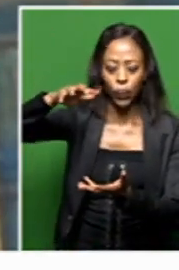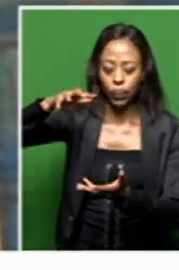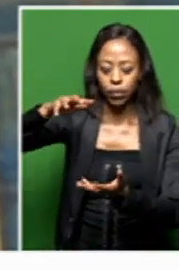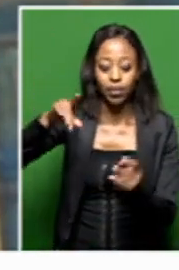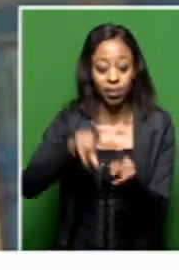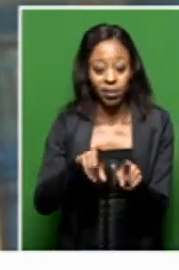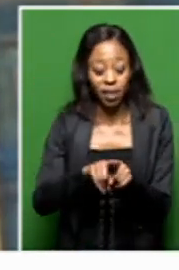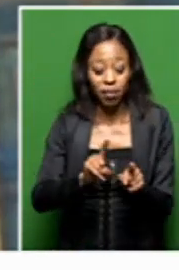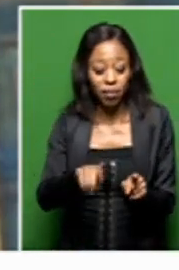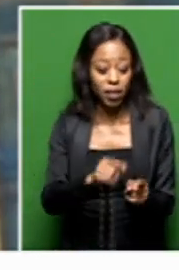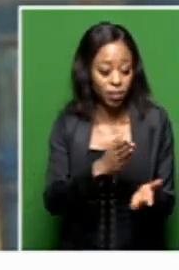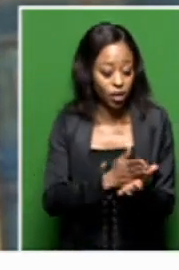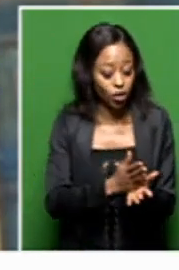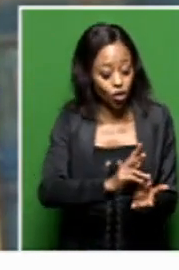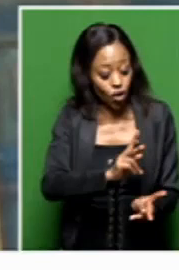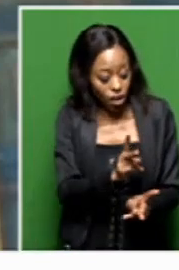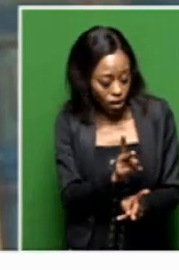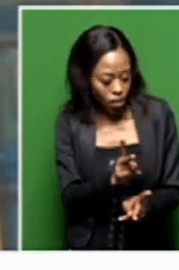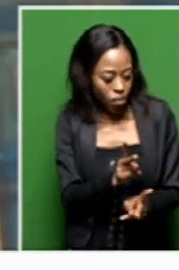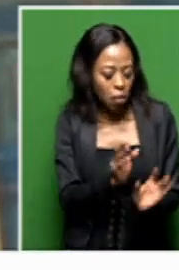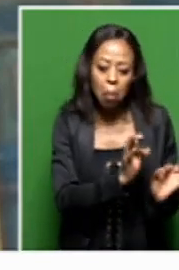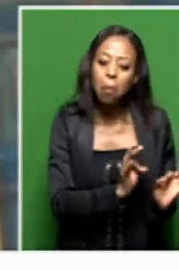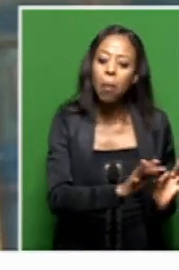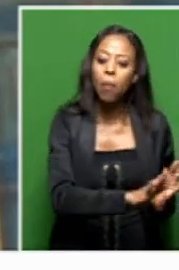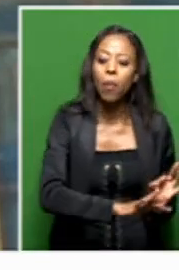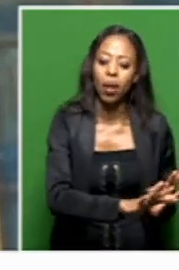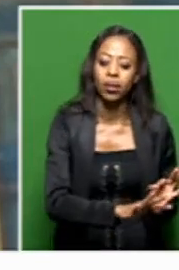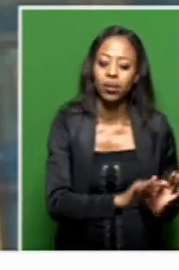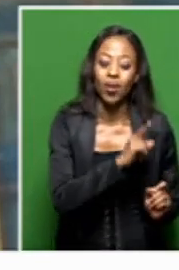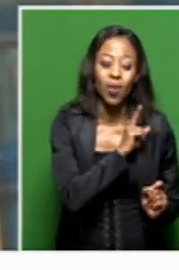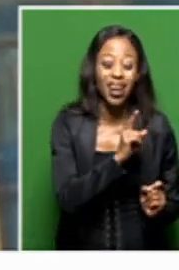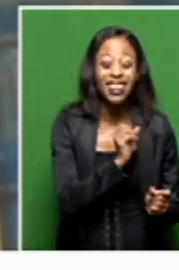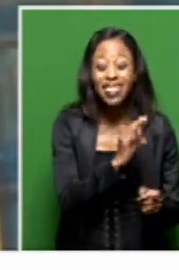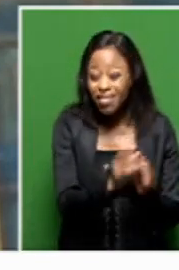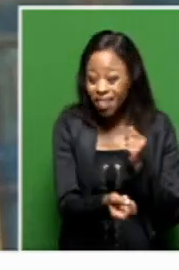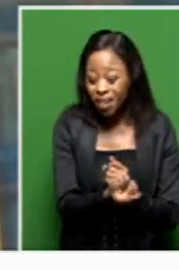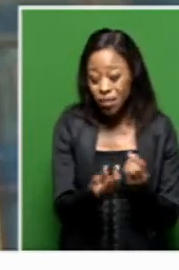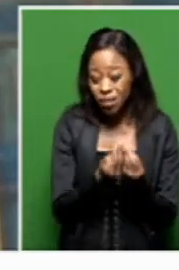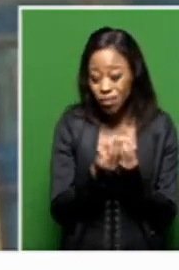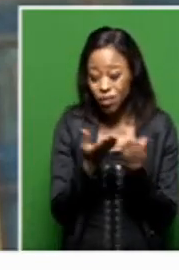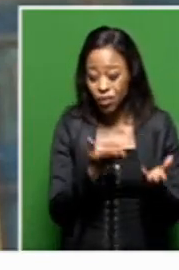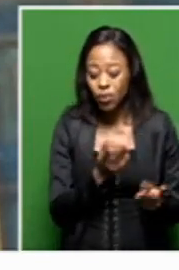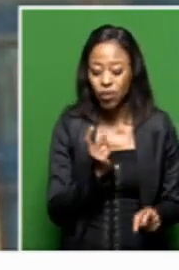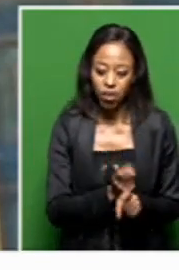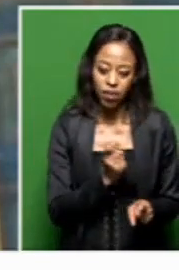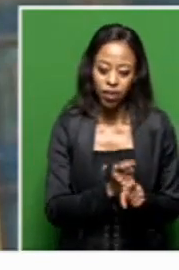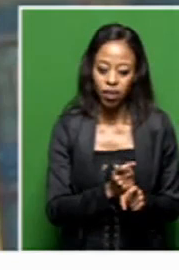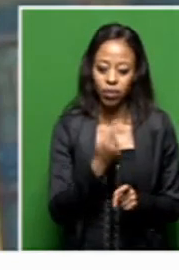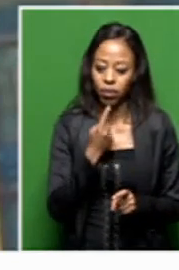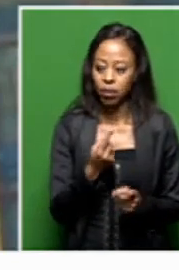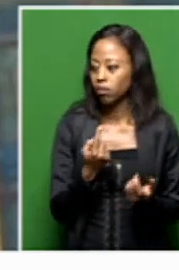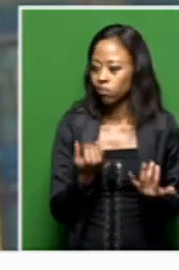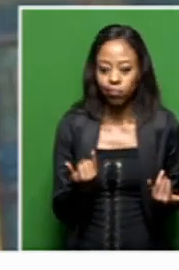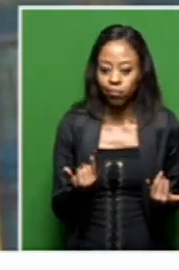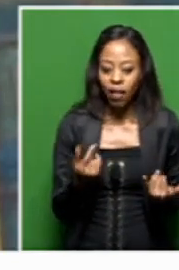out of the central store at any period of time. Because once that happens, of course, it's much more difficult to anticipate how you're